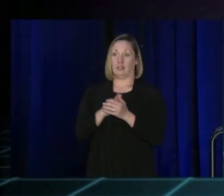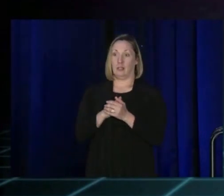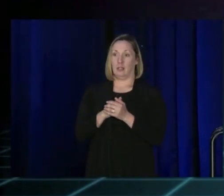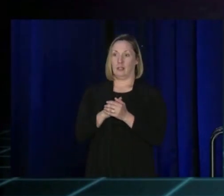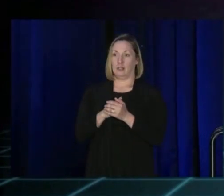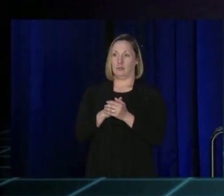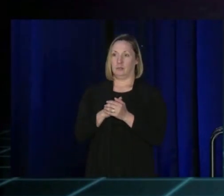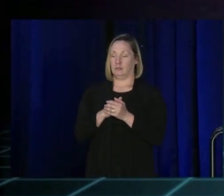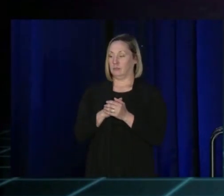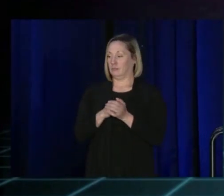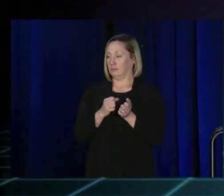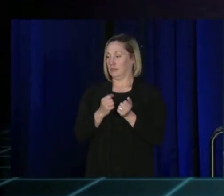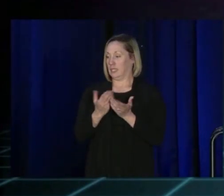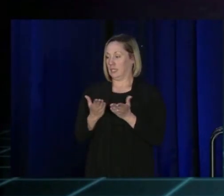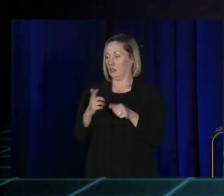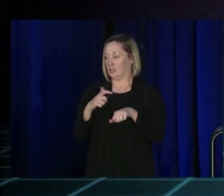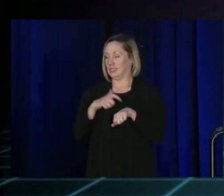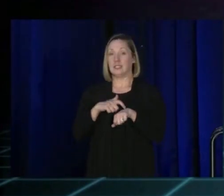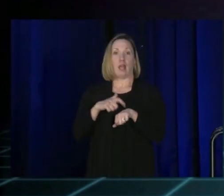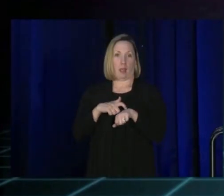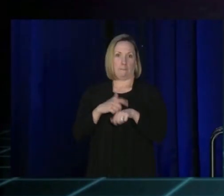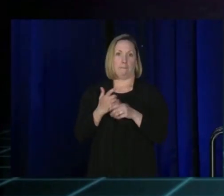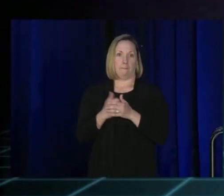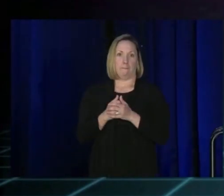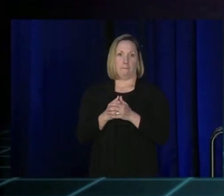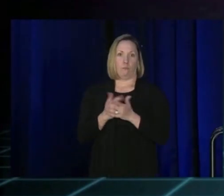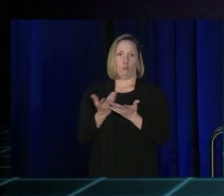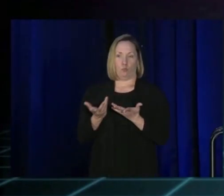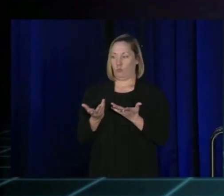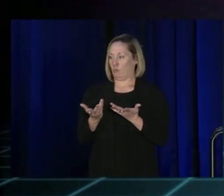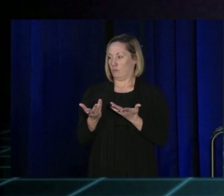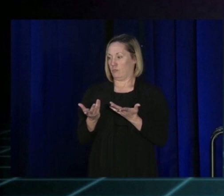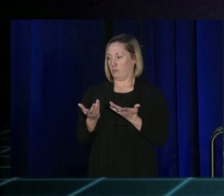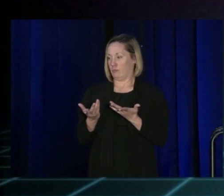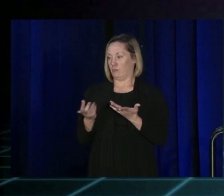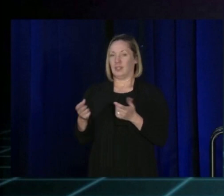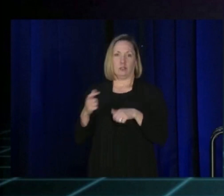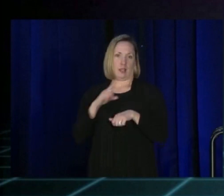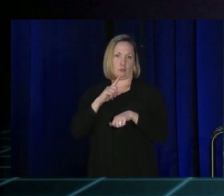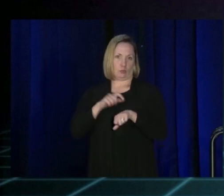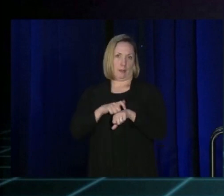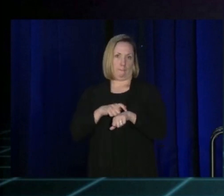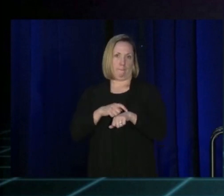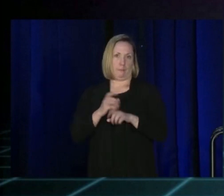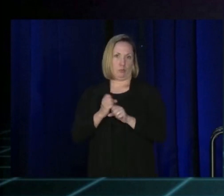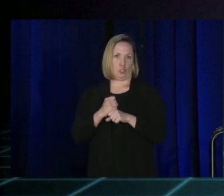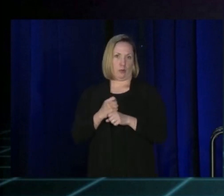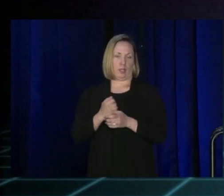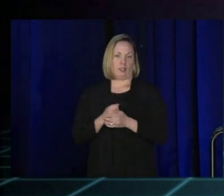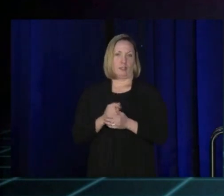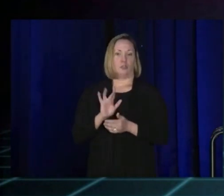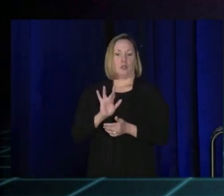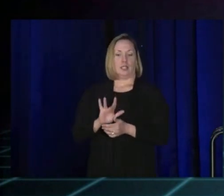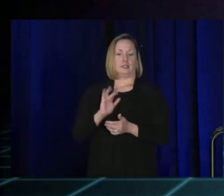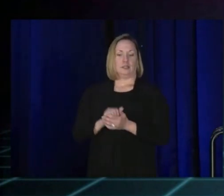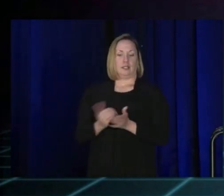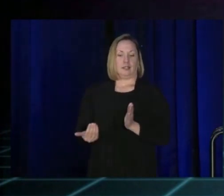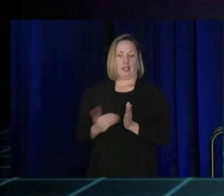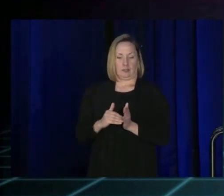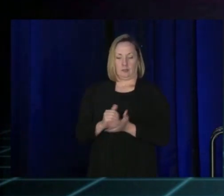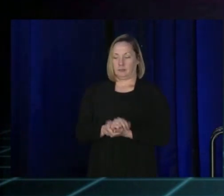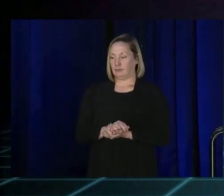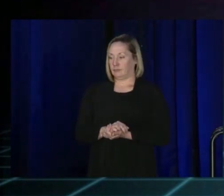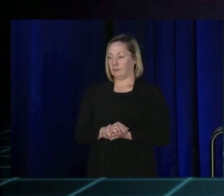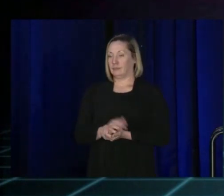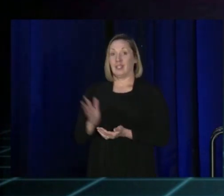here is the time in which it was generated there. So let's hit the page again. It was